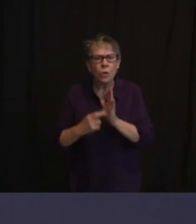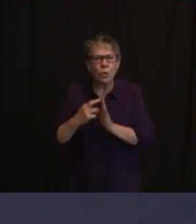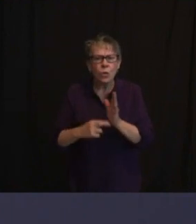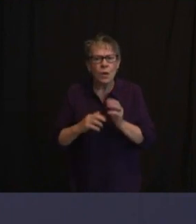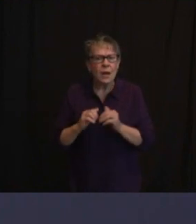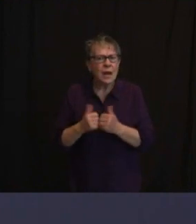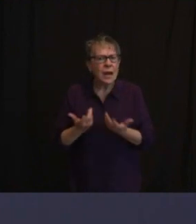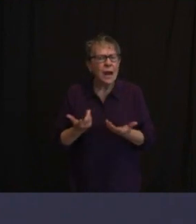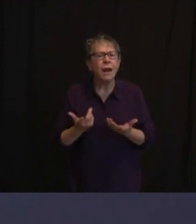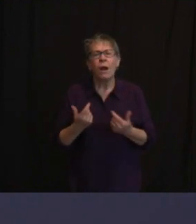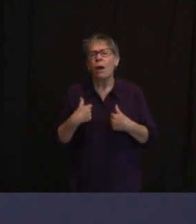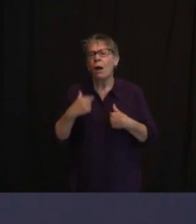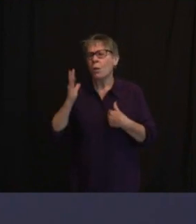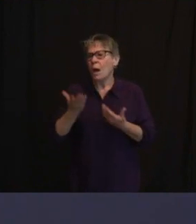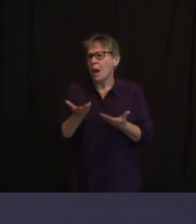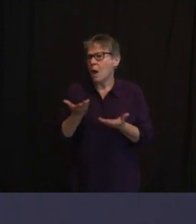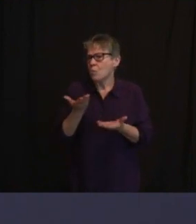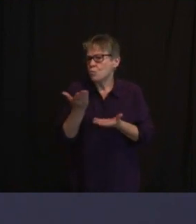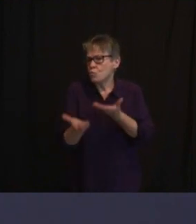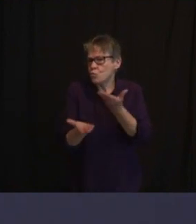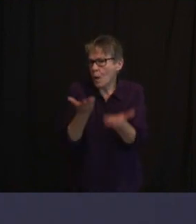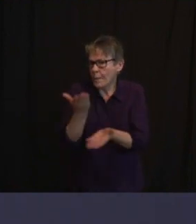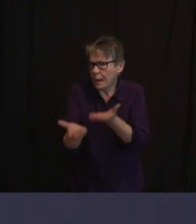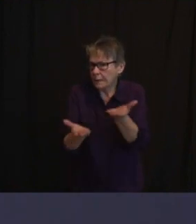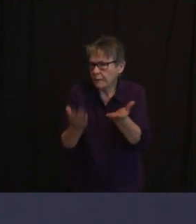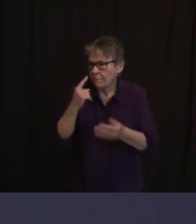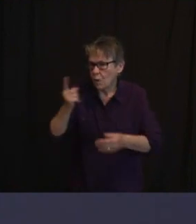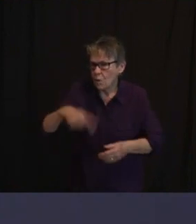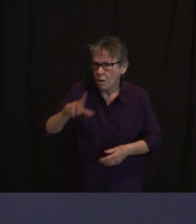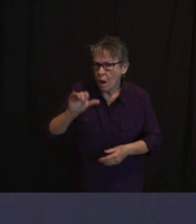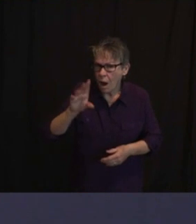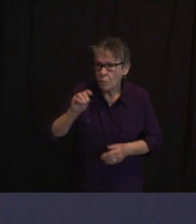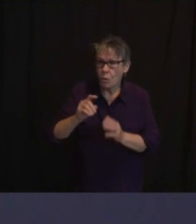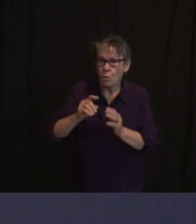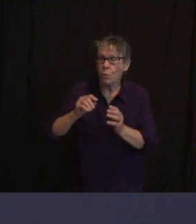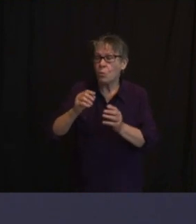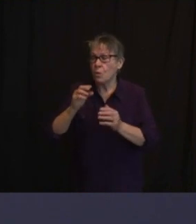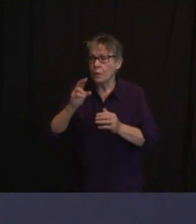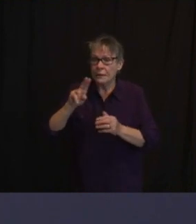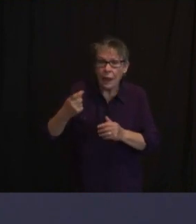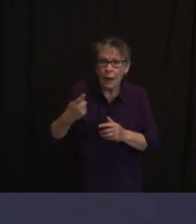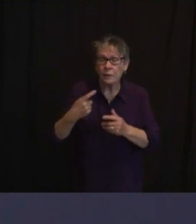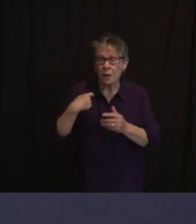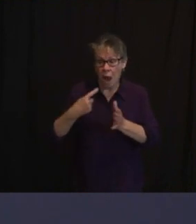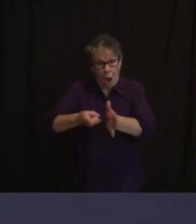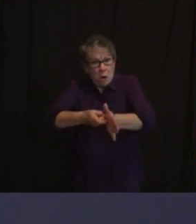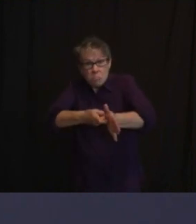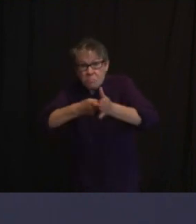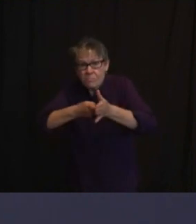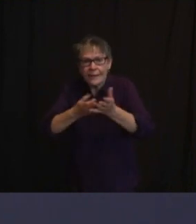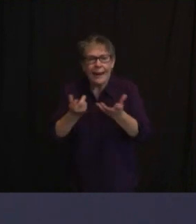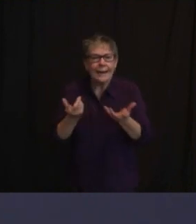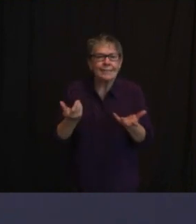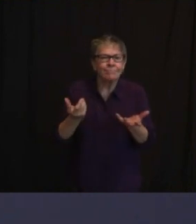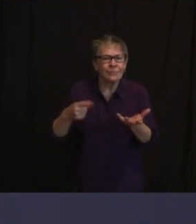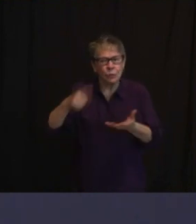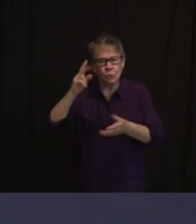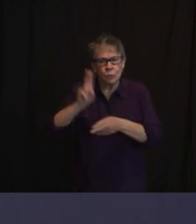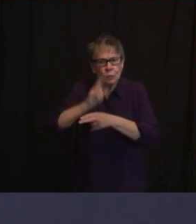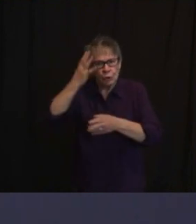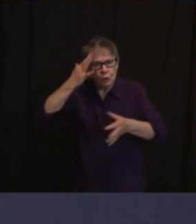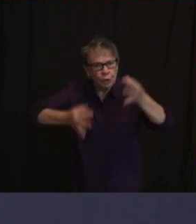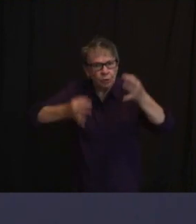If I had to hang my hat on something, I'd say 2 max must wear a face covering. 2 max, unless you're in a family group,